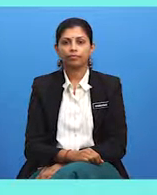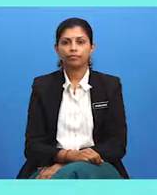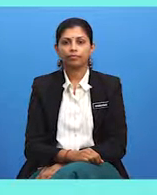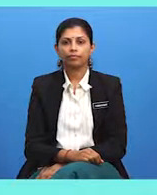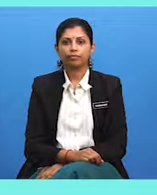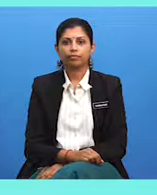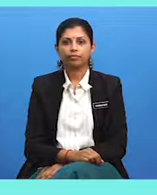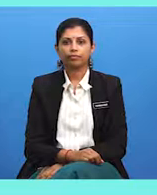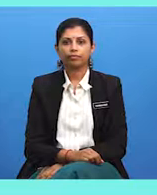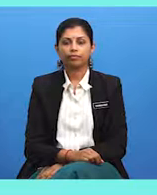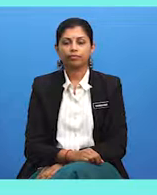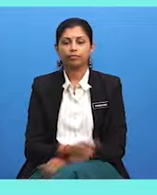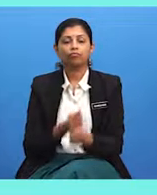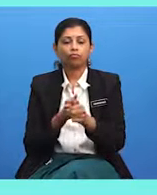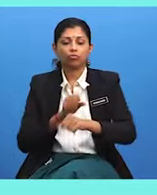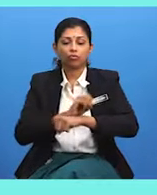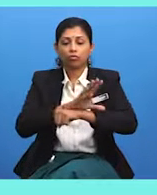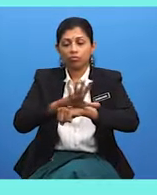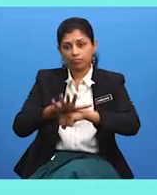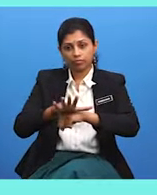the COVID-19 pandemic.